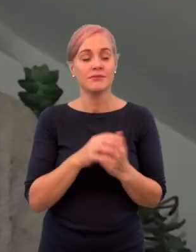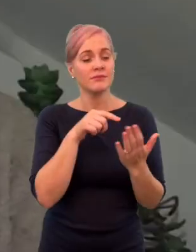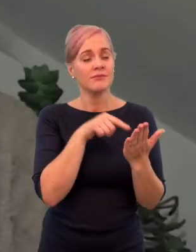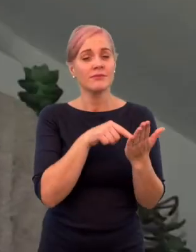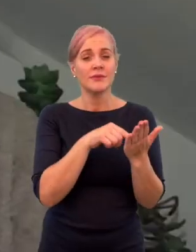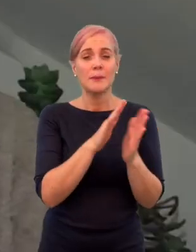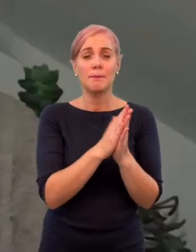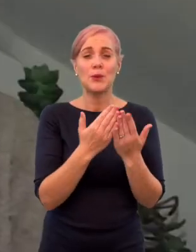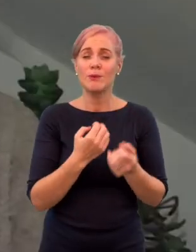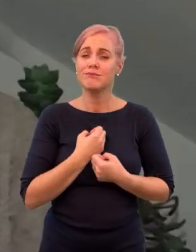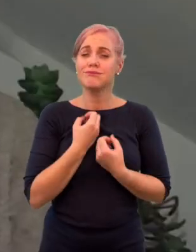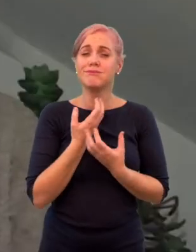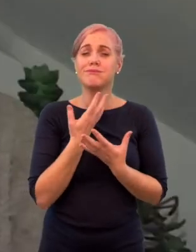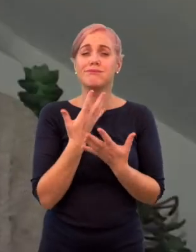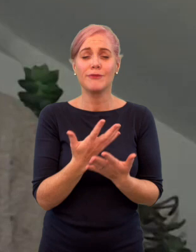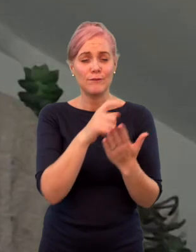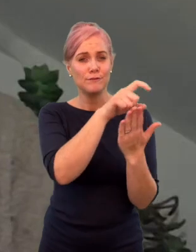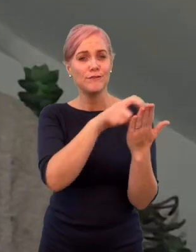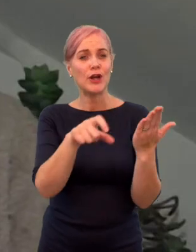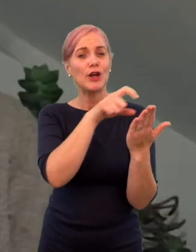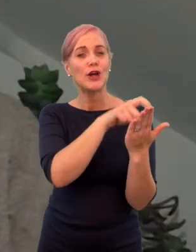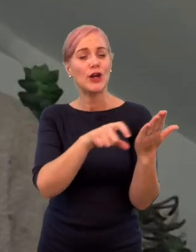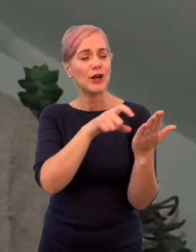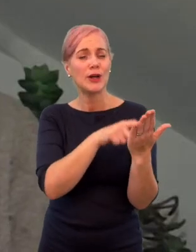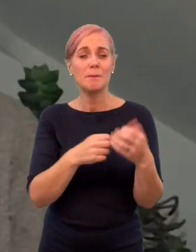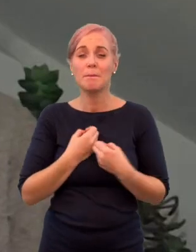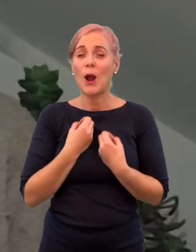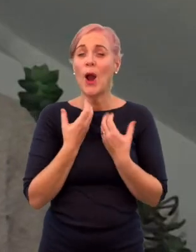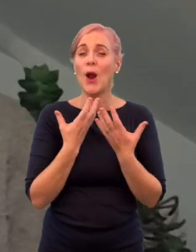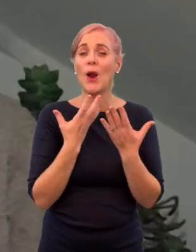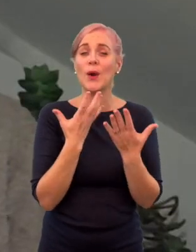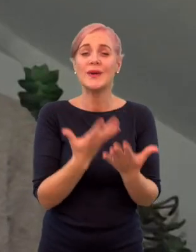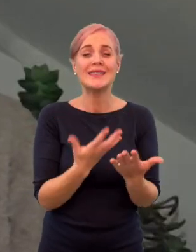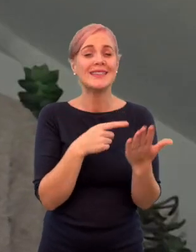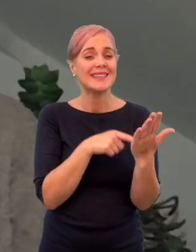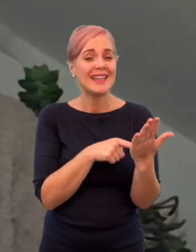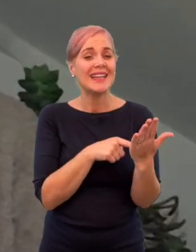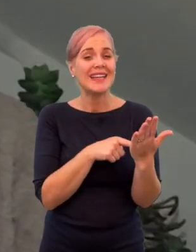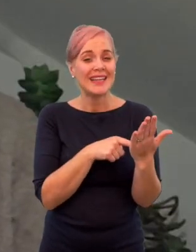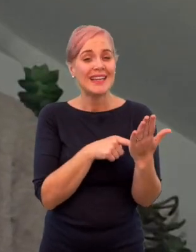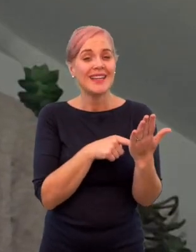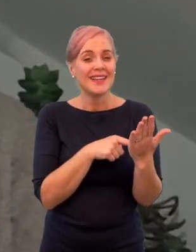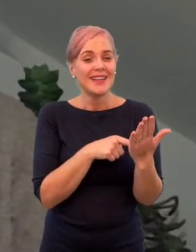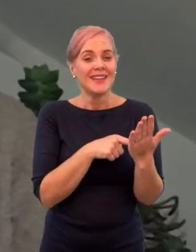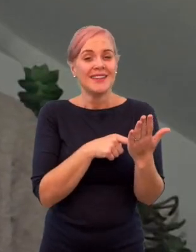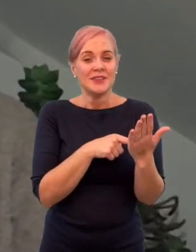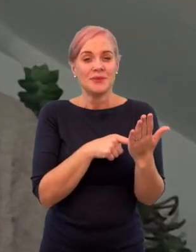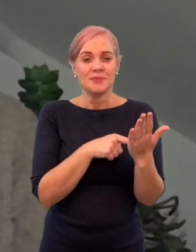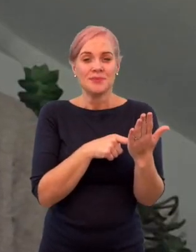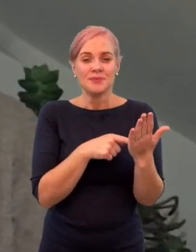Because the book is so lyrical, it's written in verse, it's very poetic. Um,